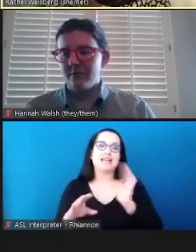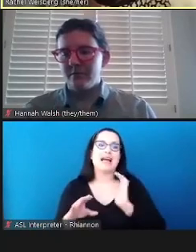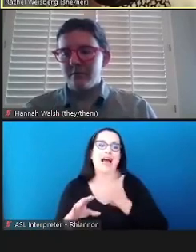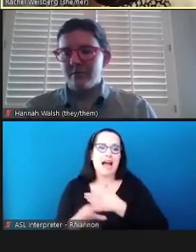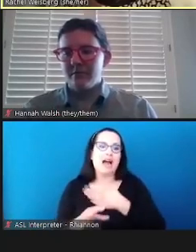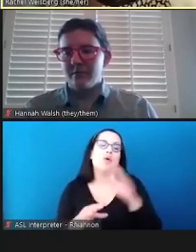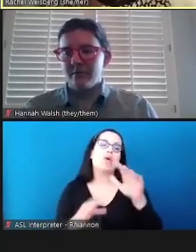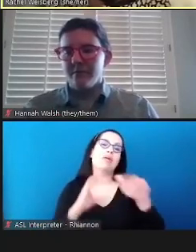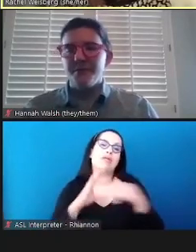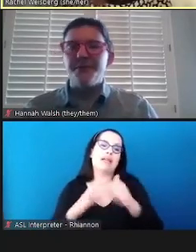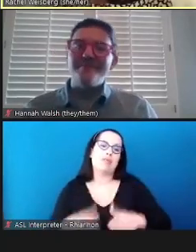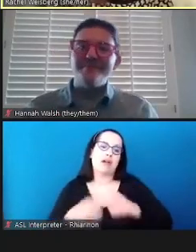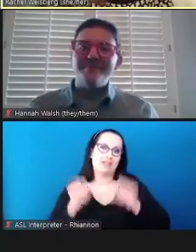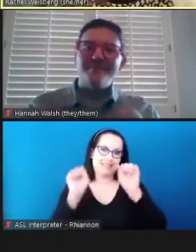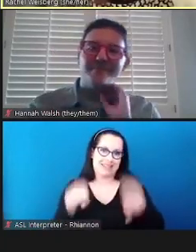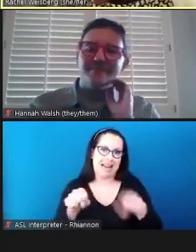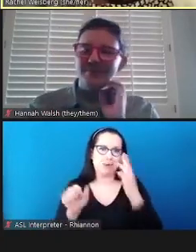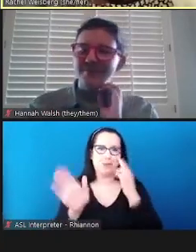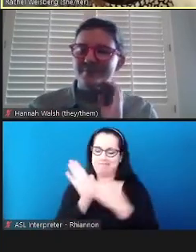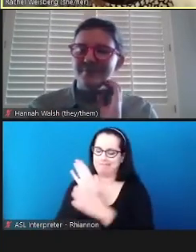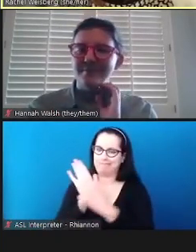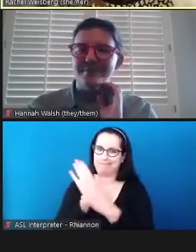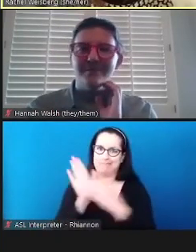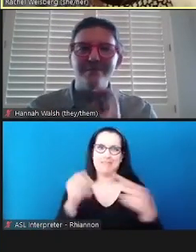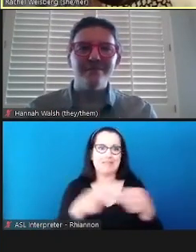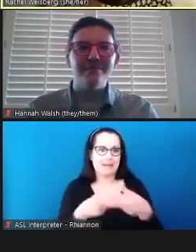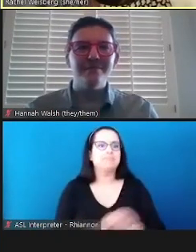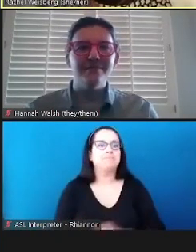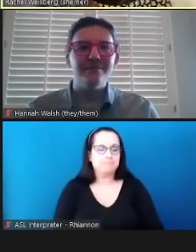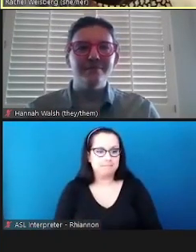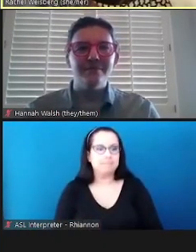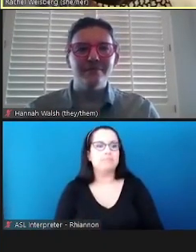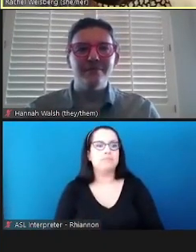employment@equipforequality.org, and we should be able to get it to you that way.